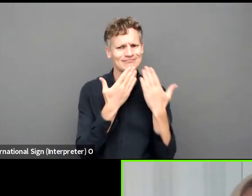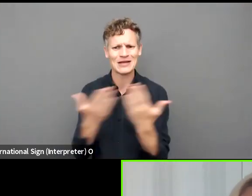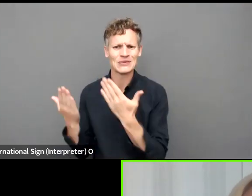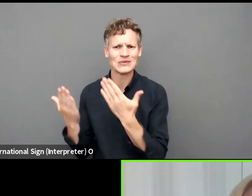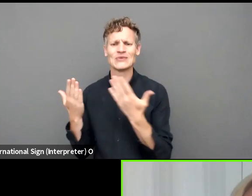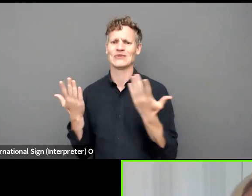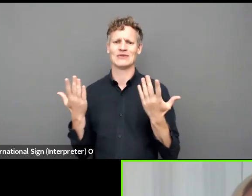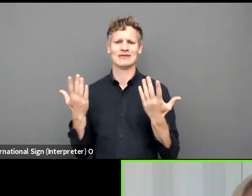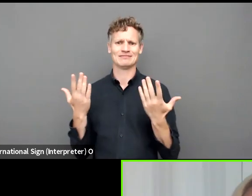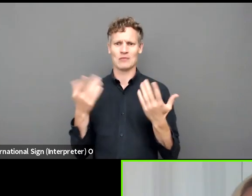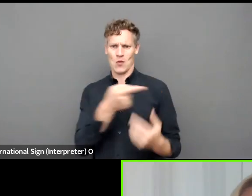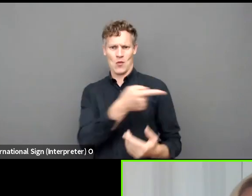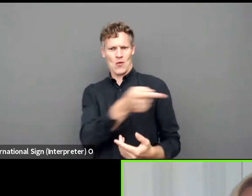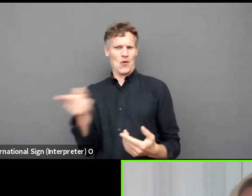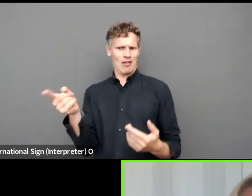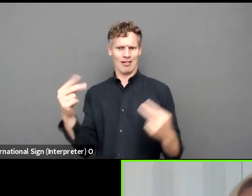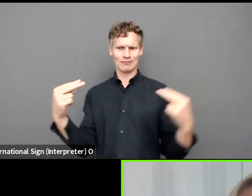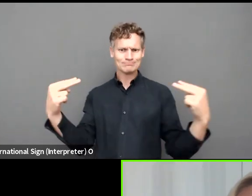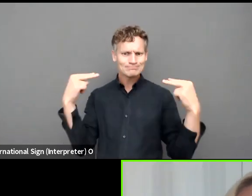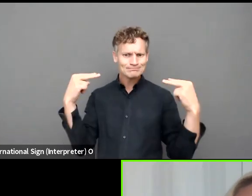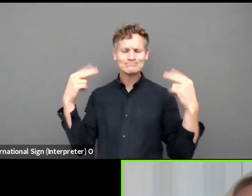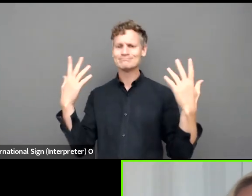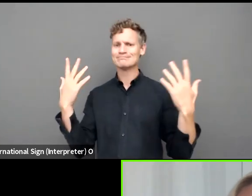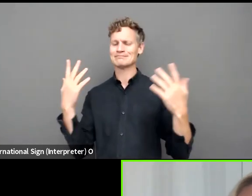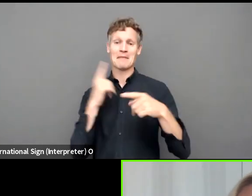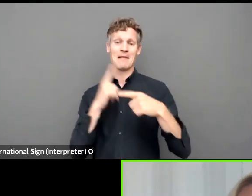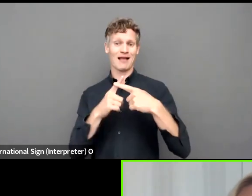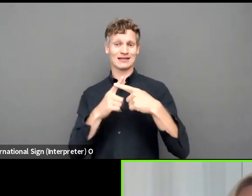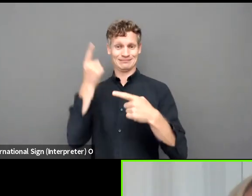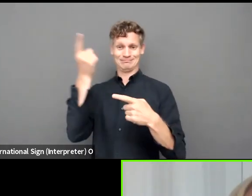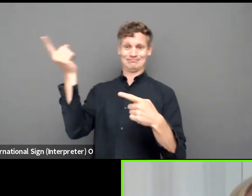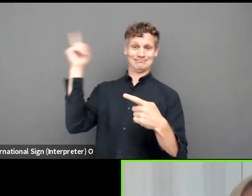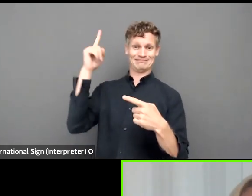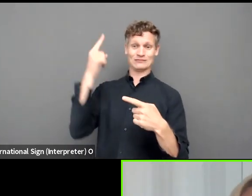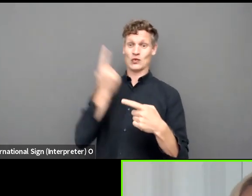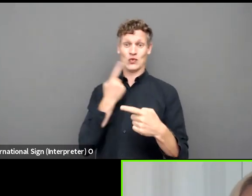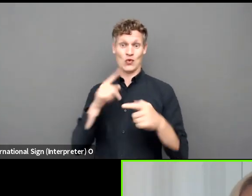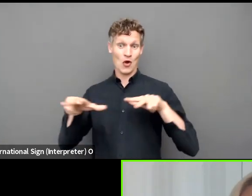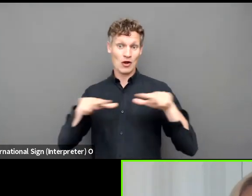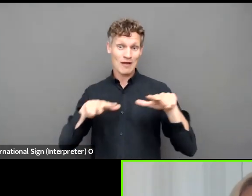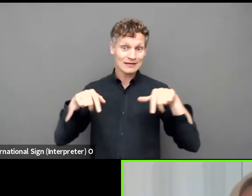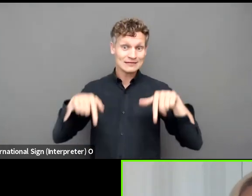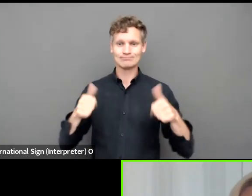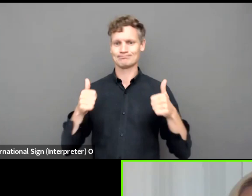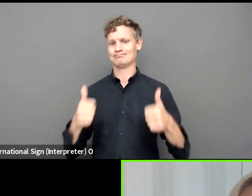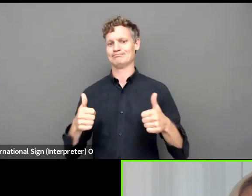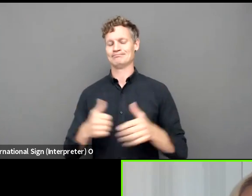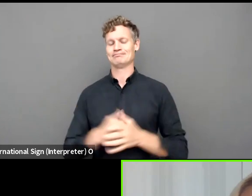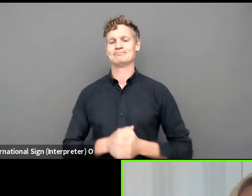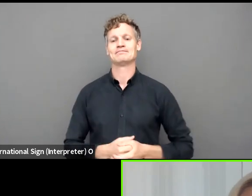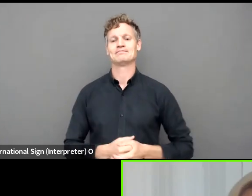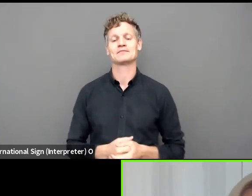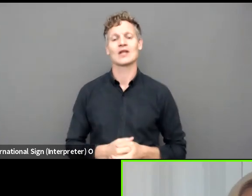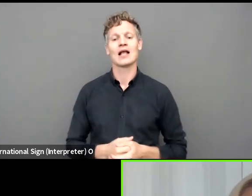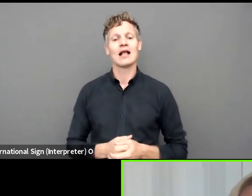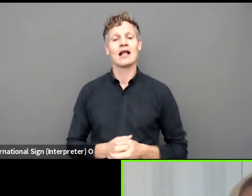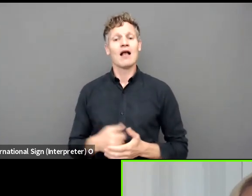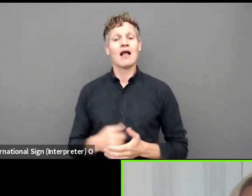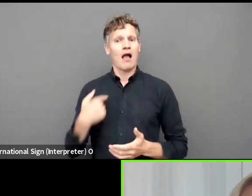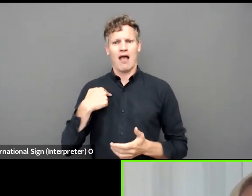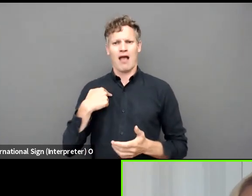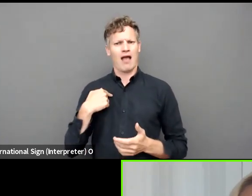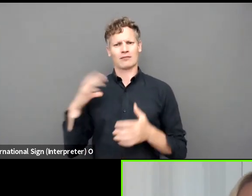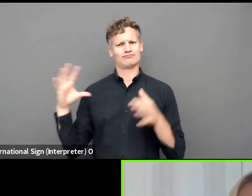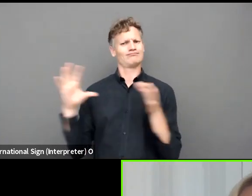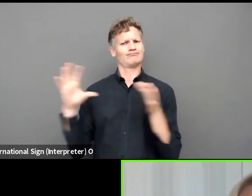in and for organizing such an incredible event for us. So I totally agree, of course, with Kristin that systemic